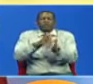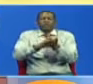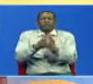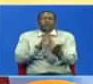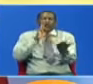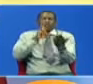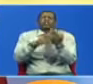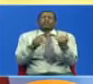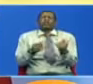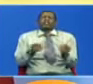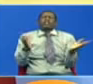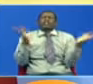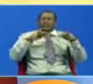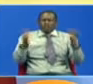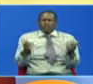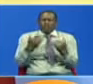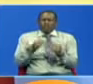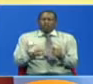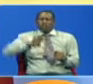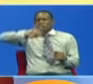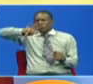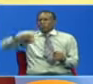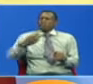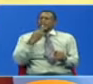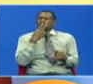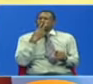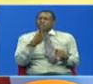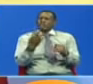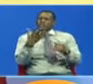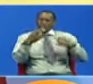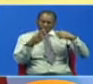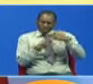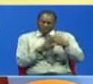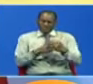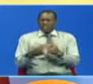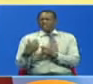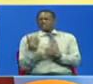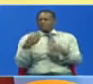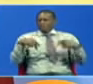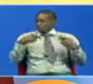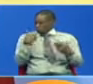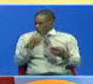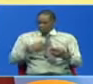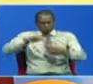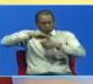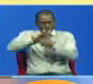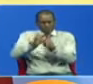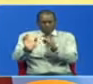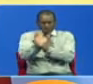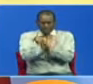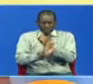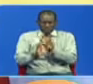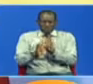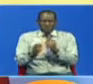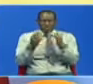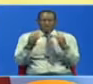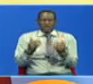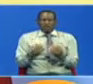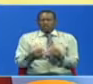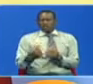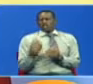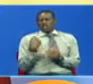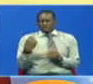now brings to 4,257 the number of positive cases in the country. And the cumulative